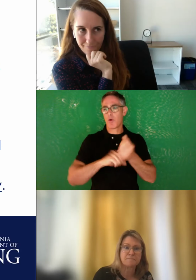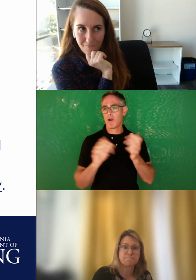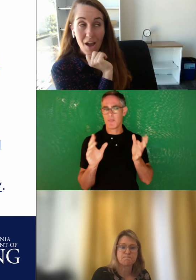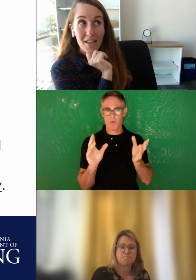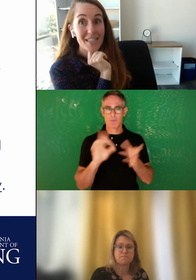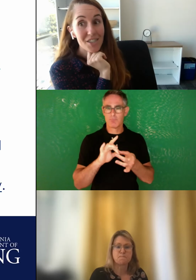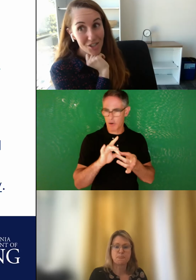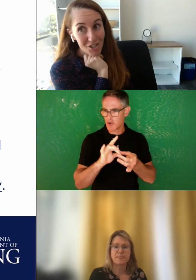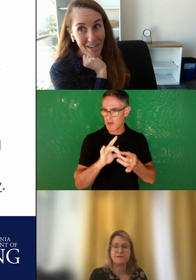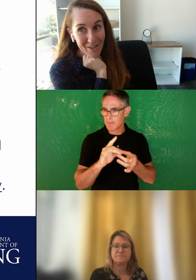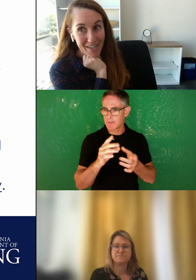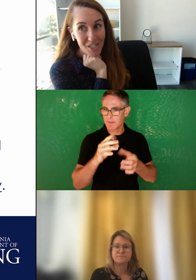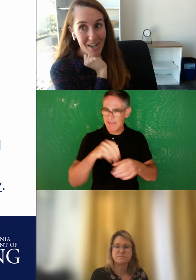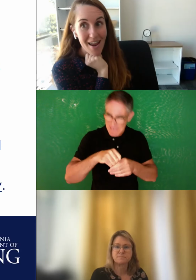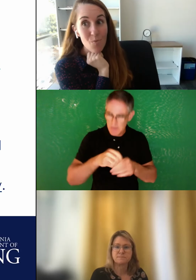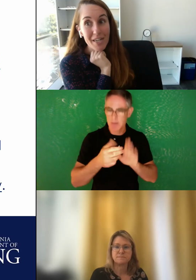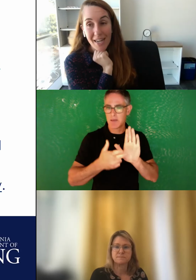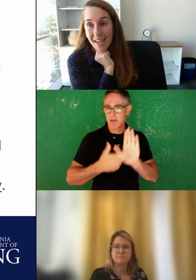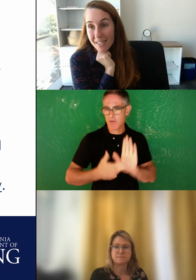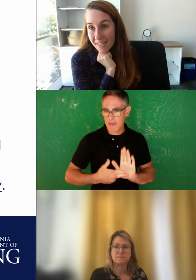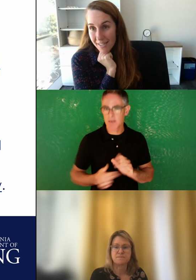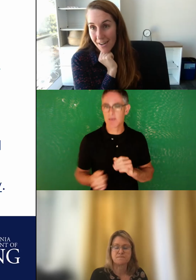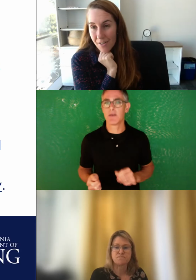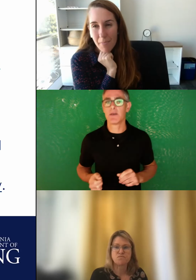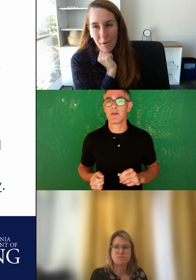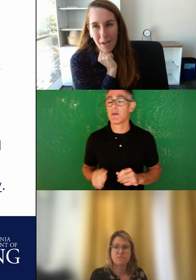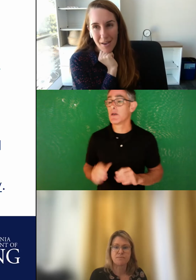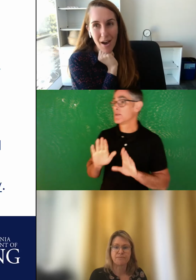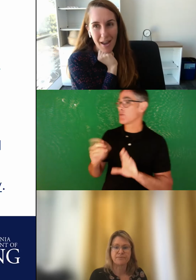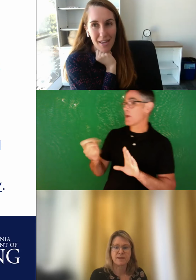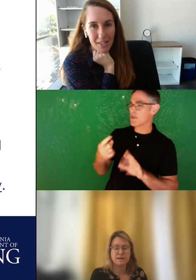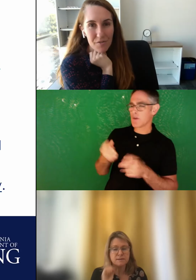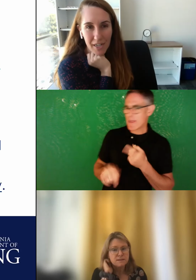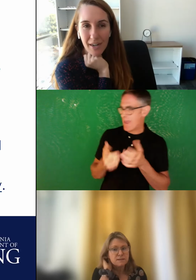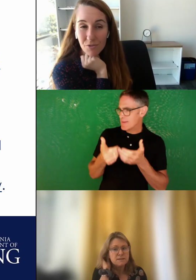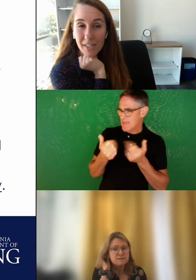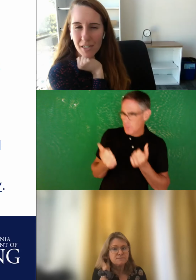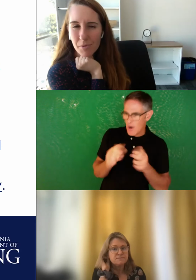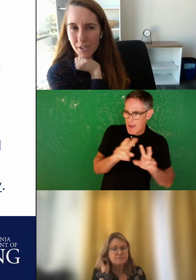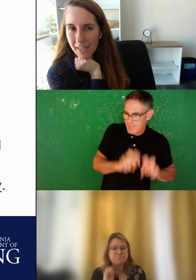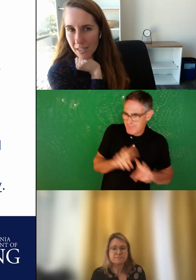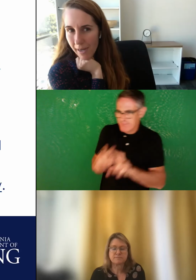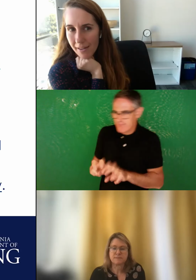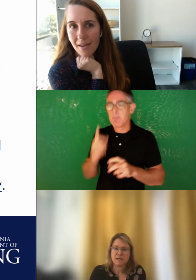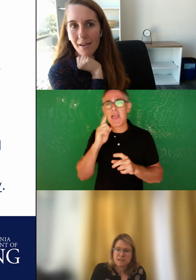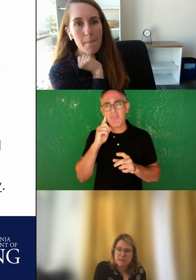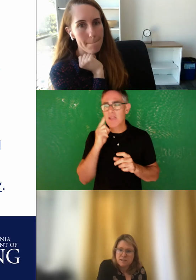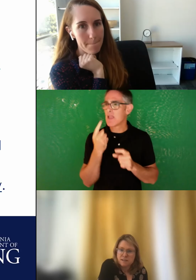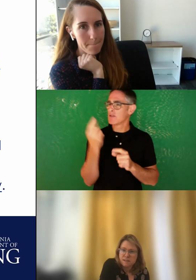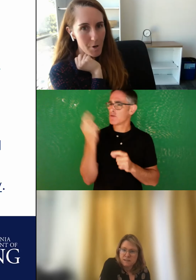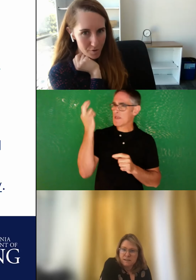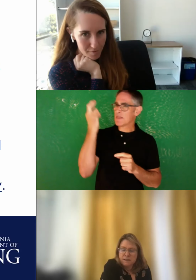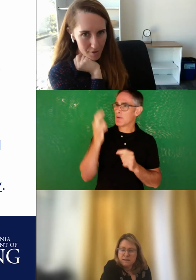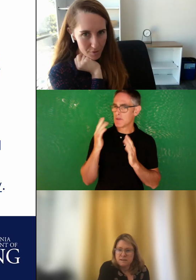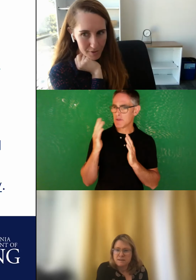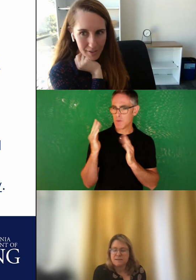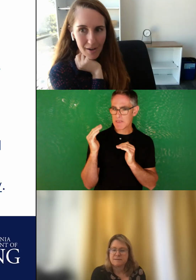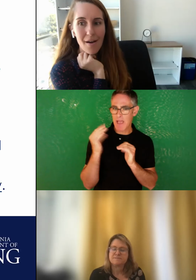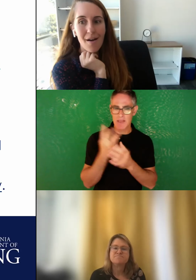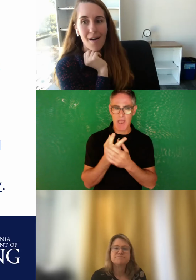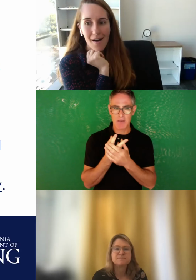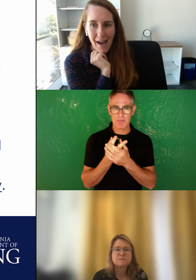contracting? That's such a great question, and we can't disentangle them, but I think it's reasonable to expect that both of